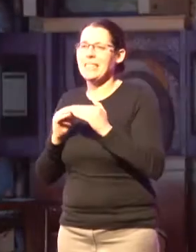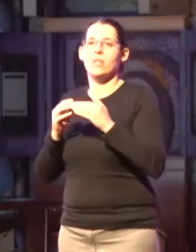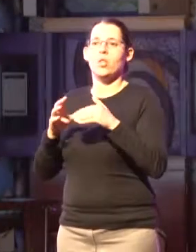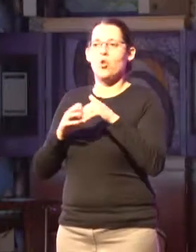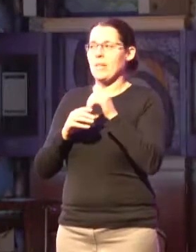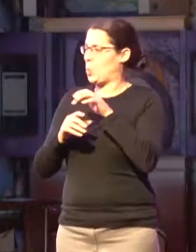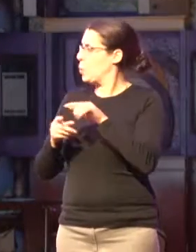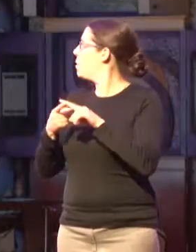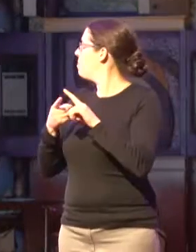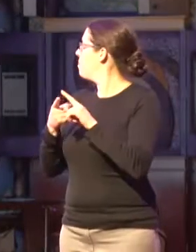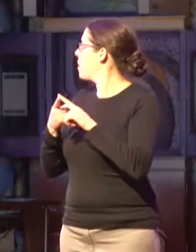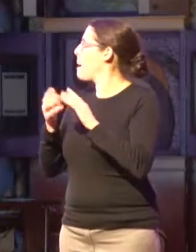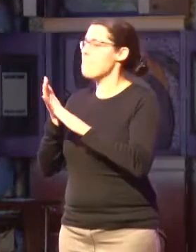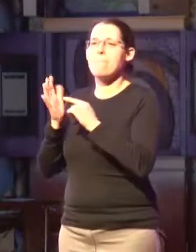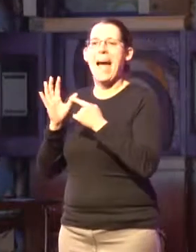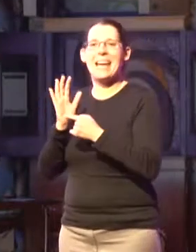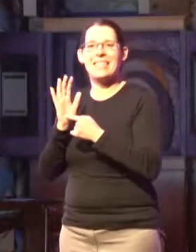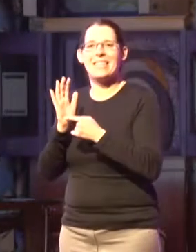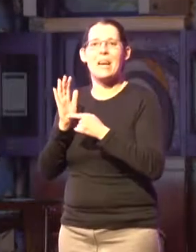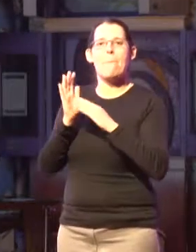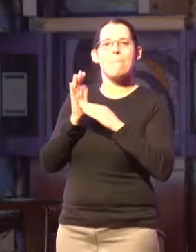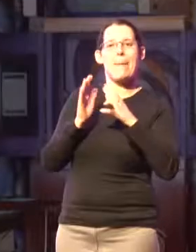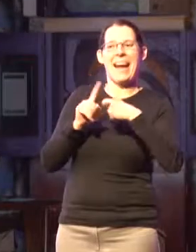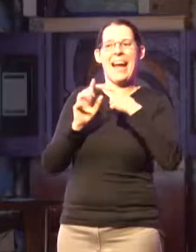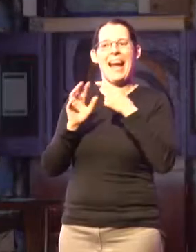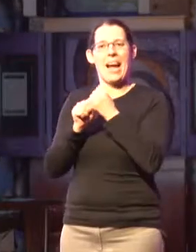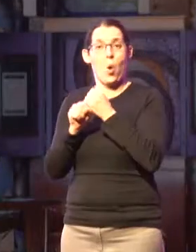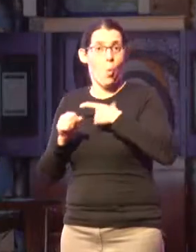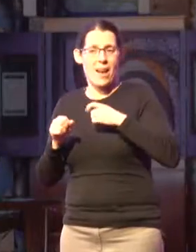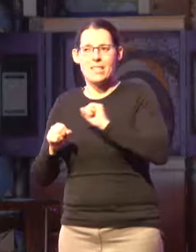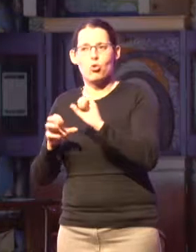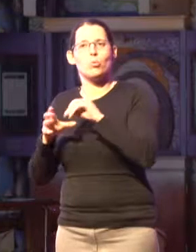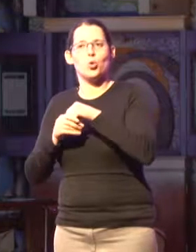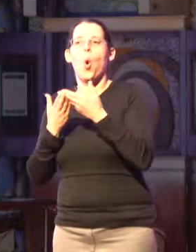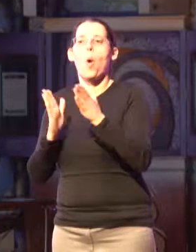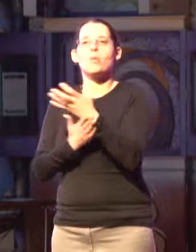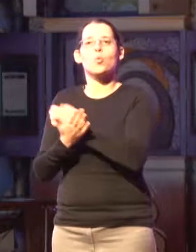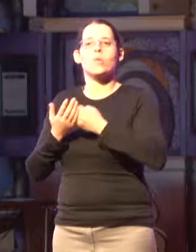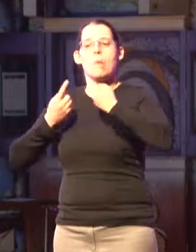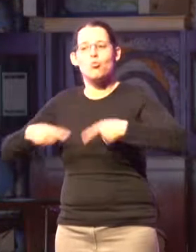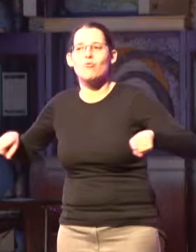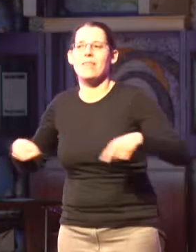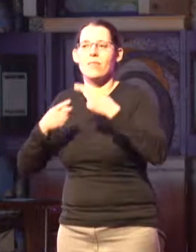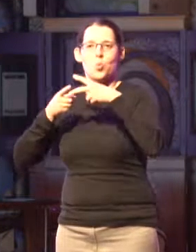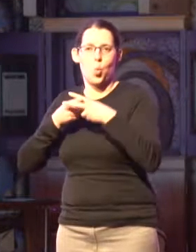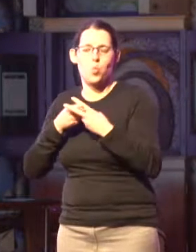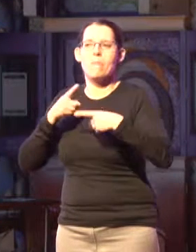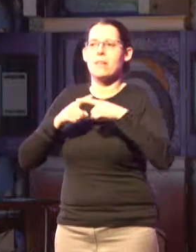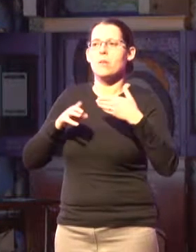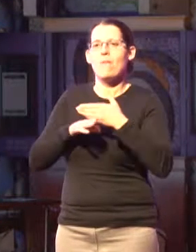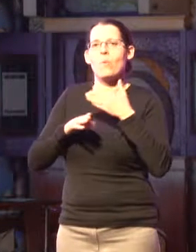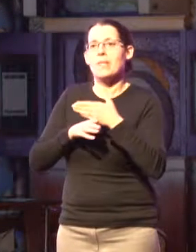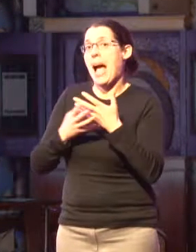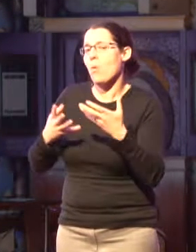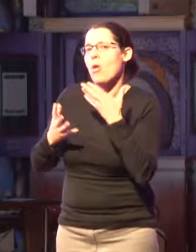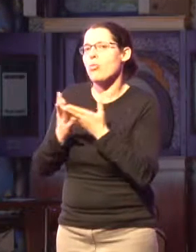Matt McKeag for his contribution to open source music tools and performance through